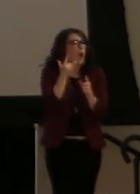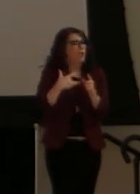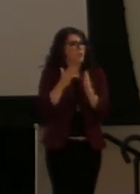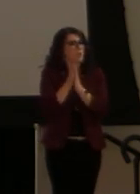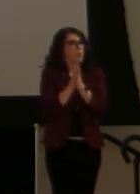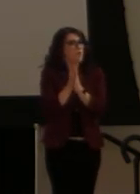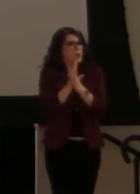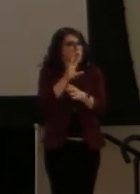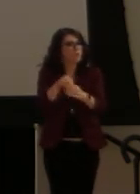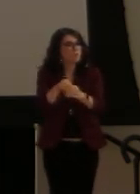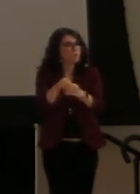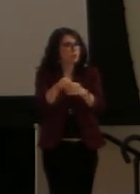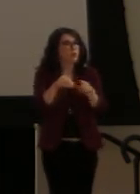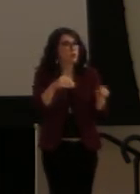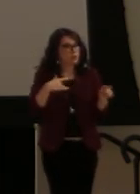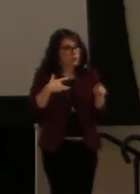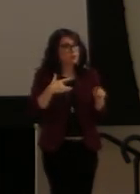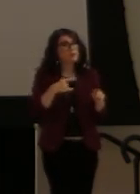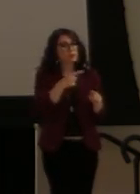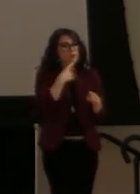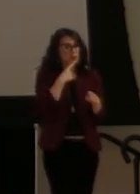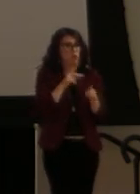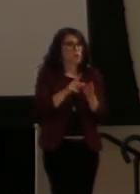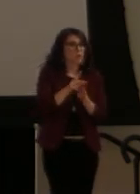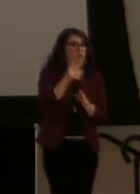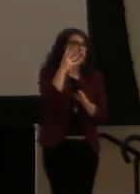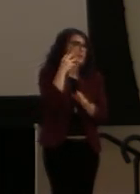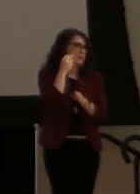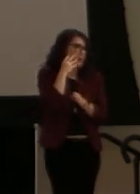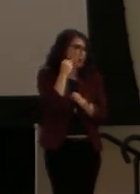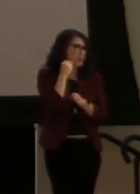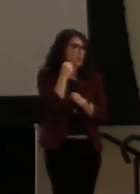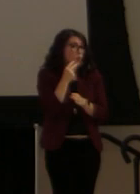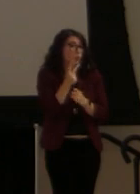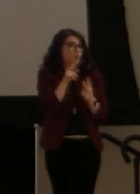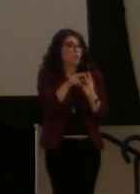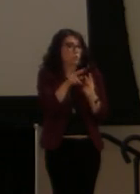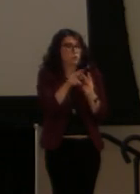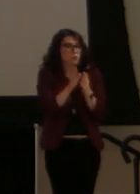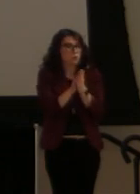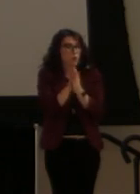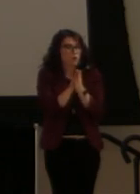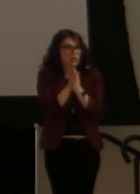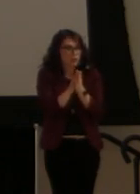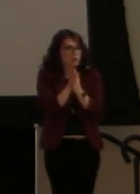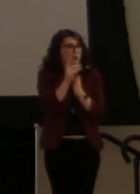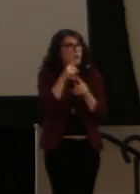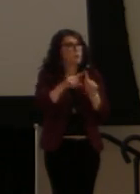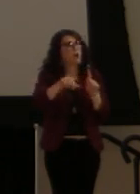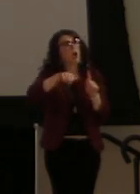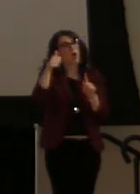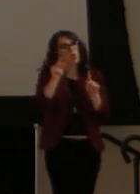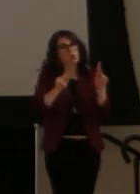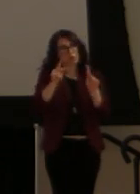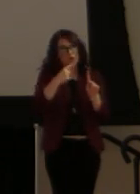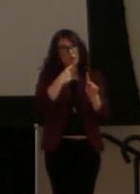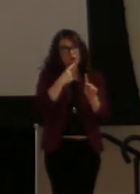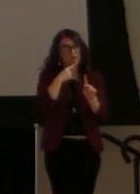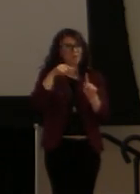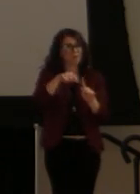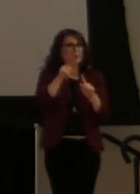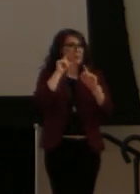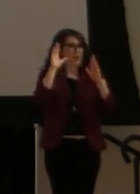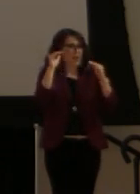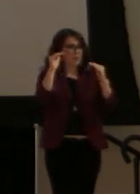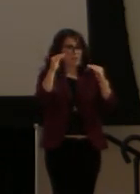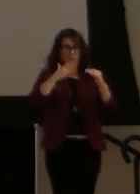in the community and a professional experience were the main two motivators. But others said, this is an expectation of